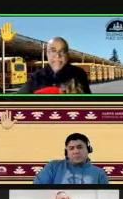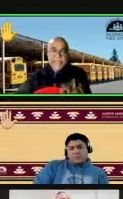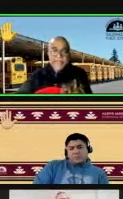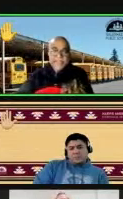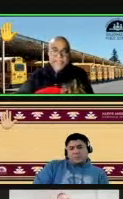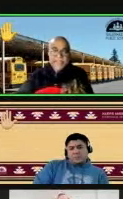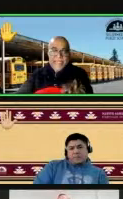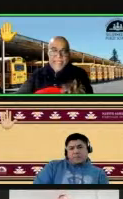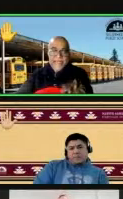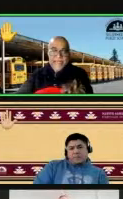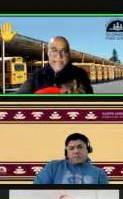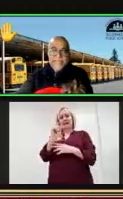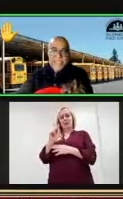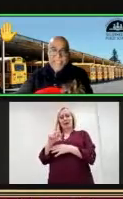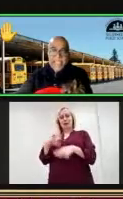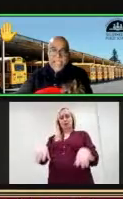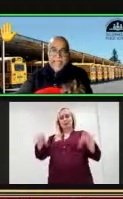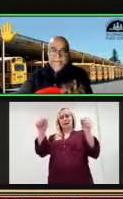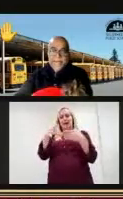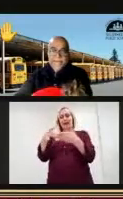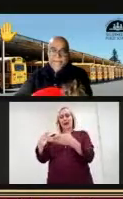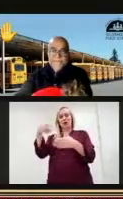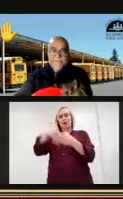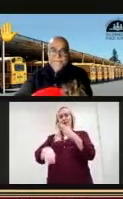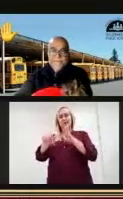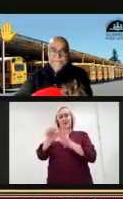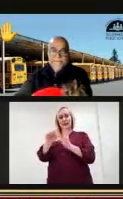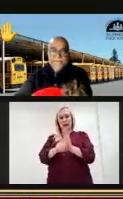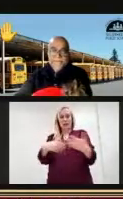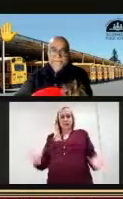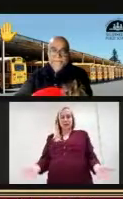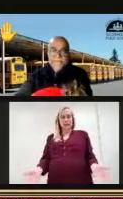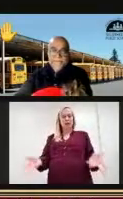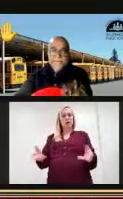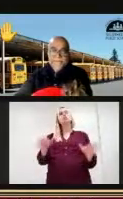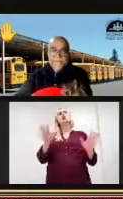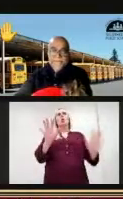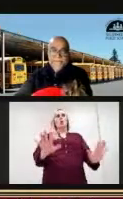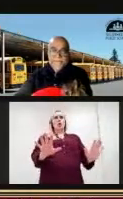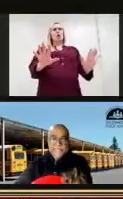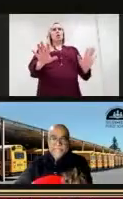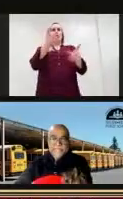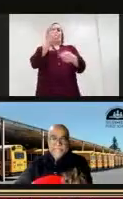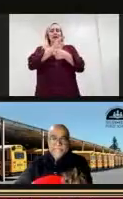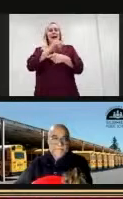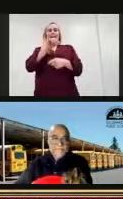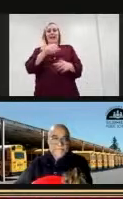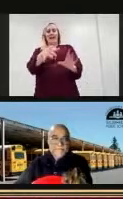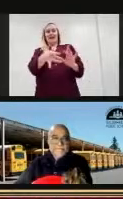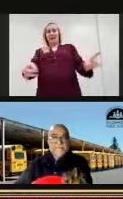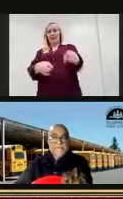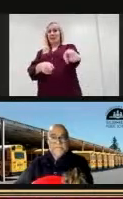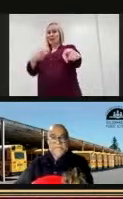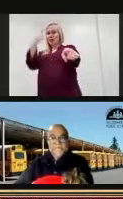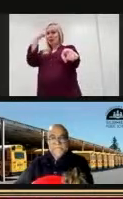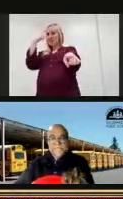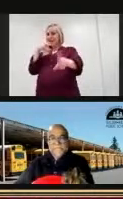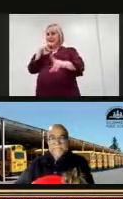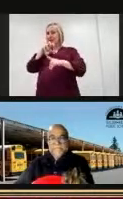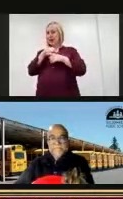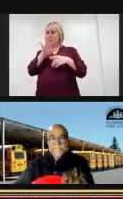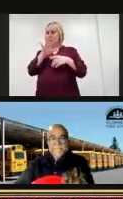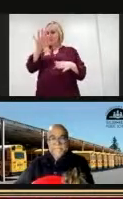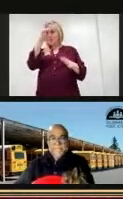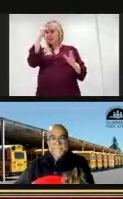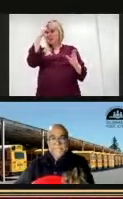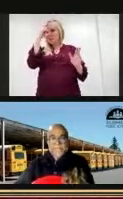leadership in our state, in which we can. Right. So that statement, then, do you think that captures it,